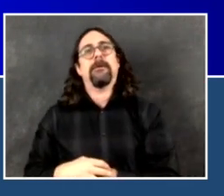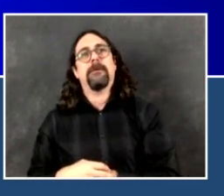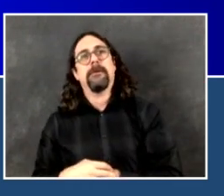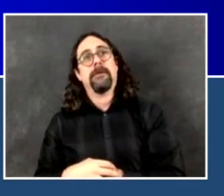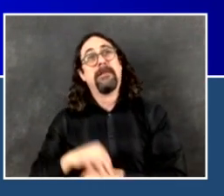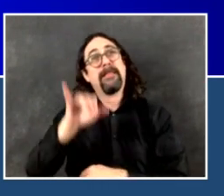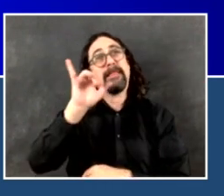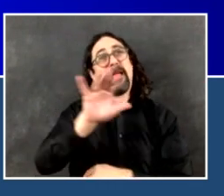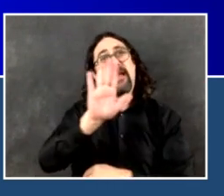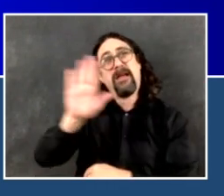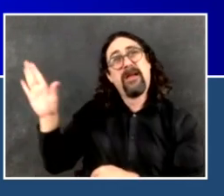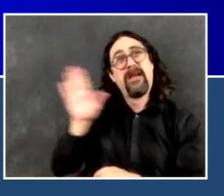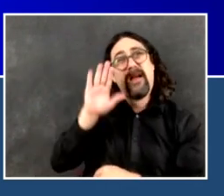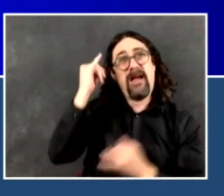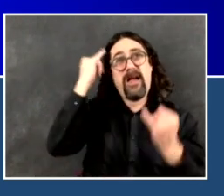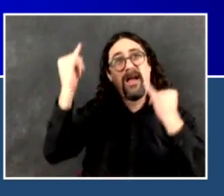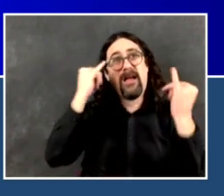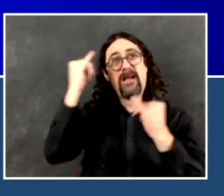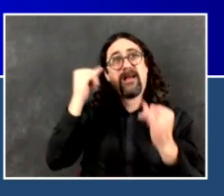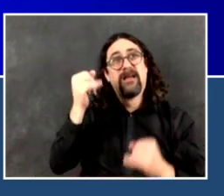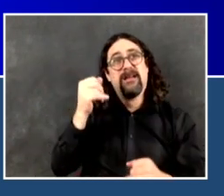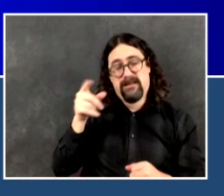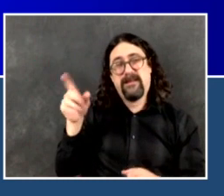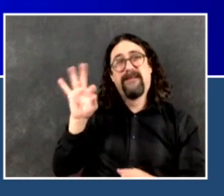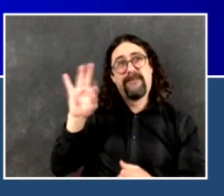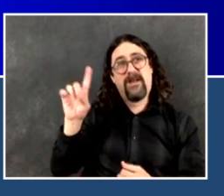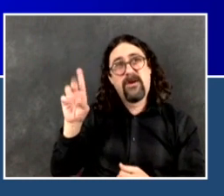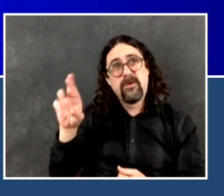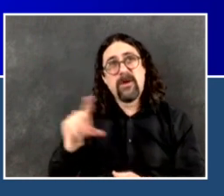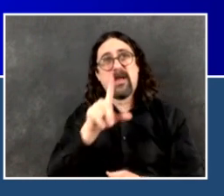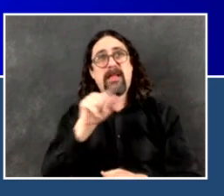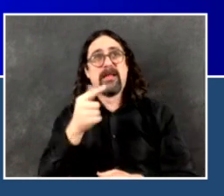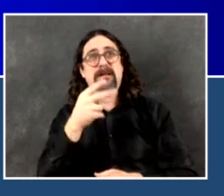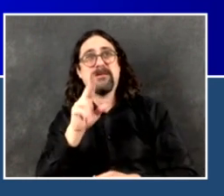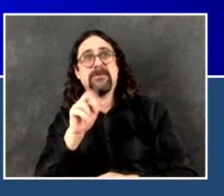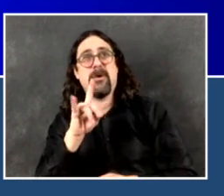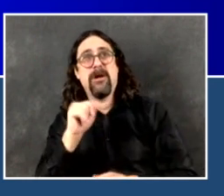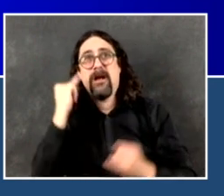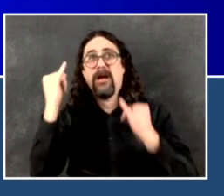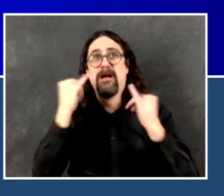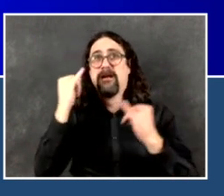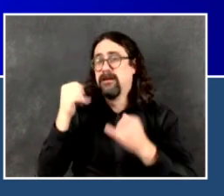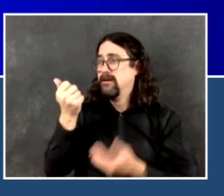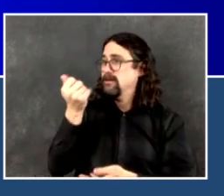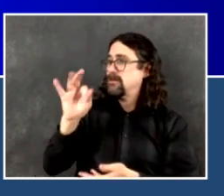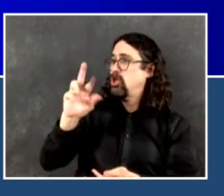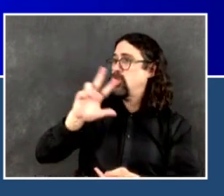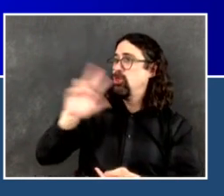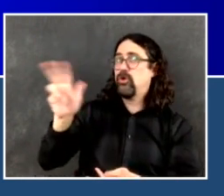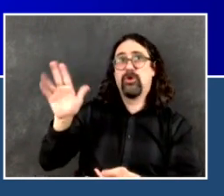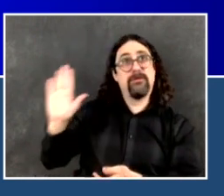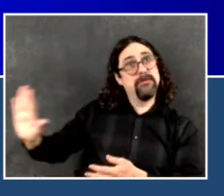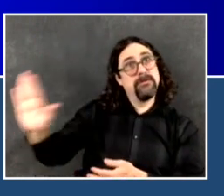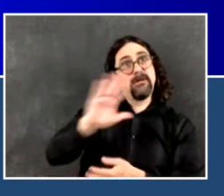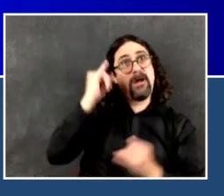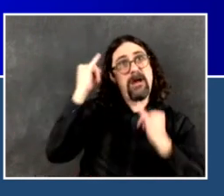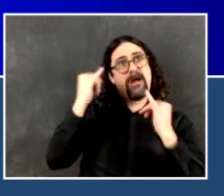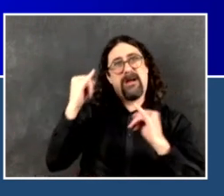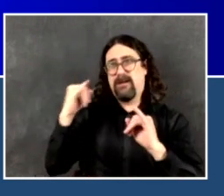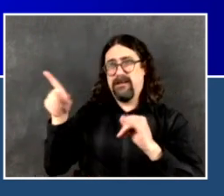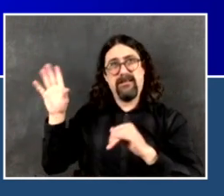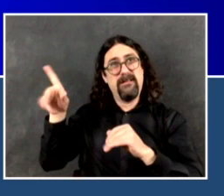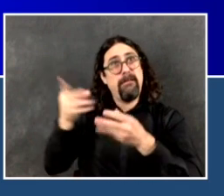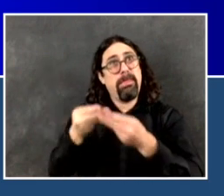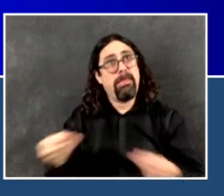of what we do as a nation now. If you're not sure what I'm talking about, just reach for your Social Security card and you'll have a great example right